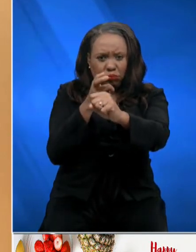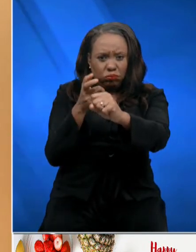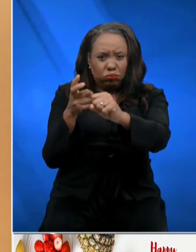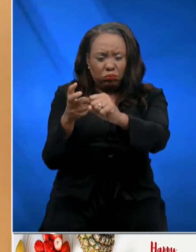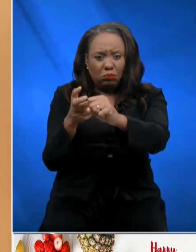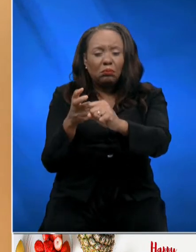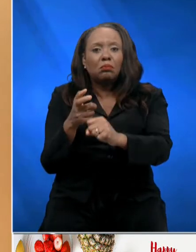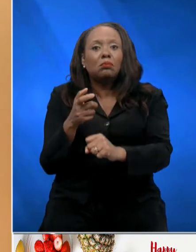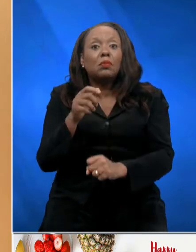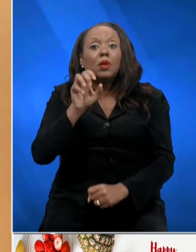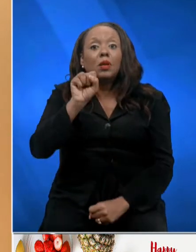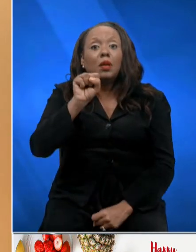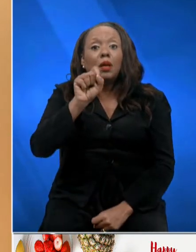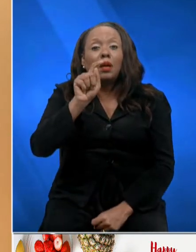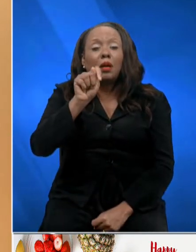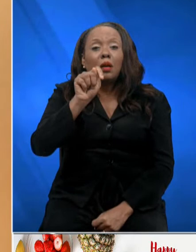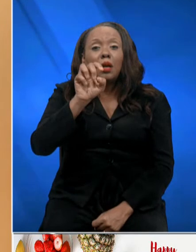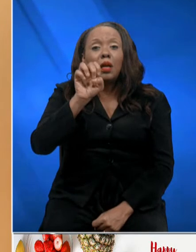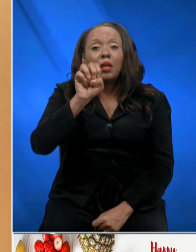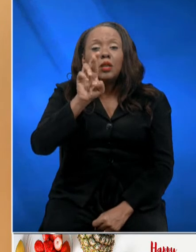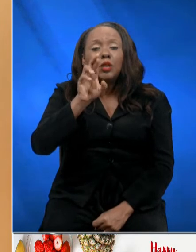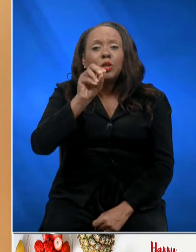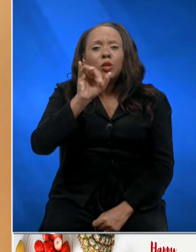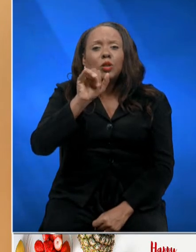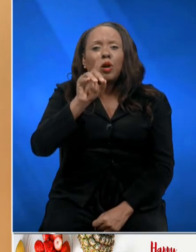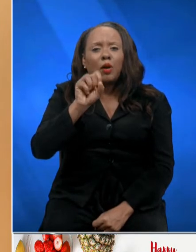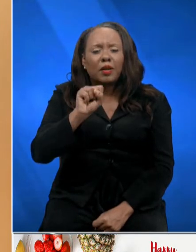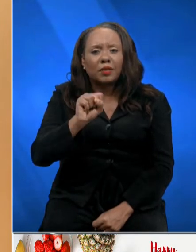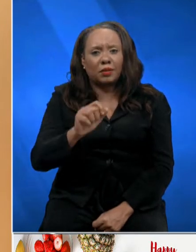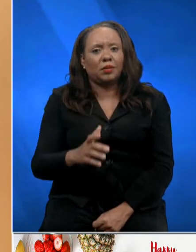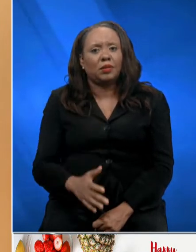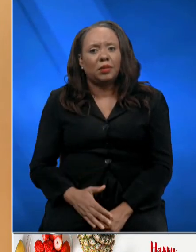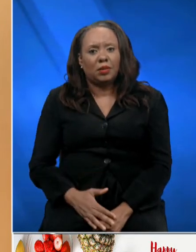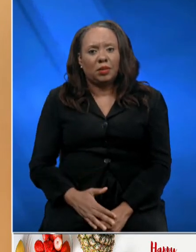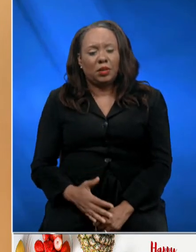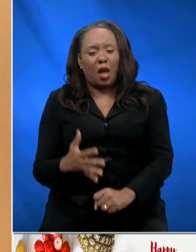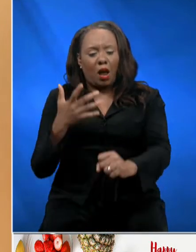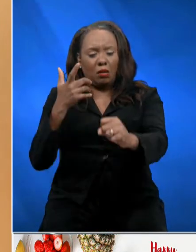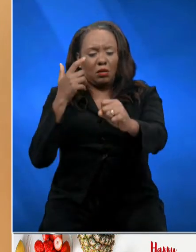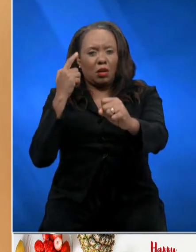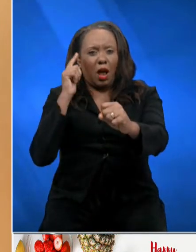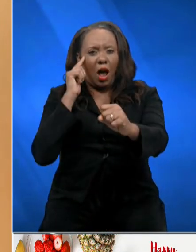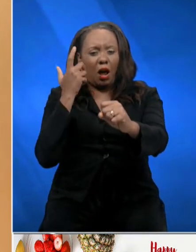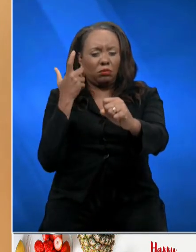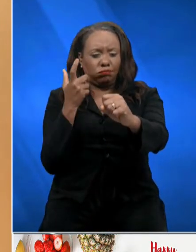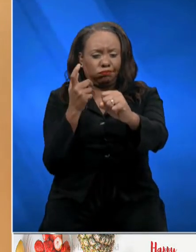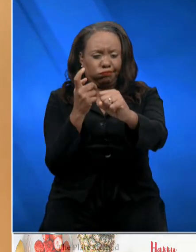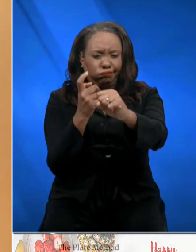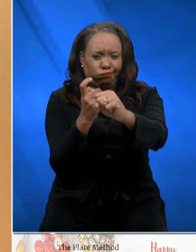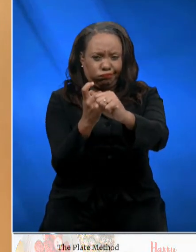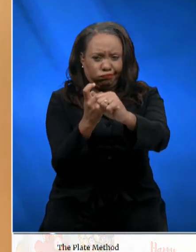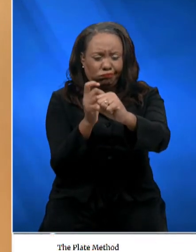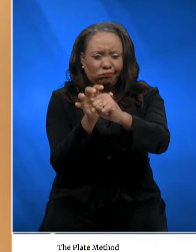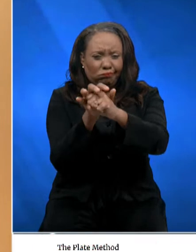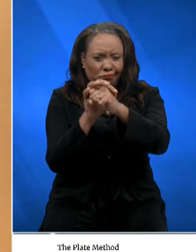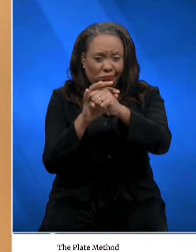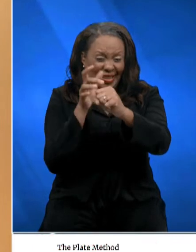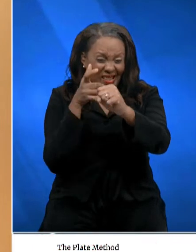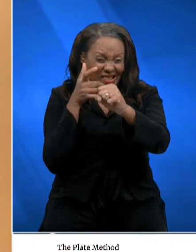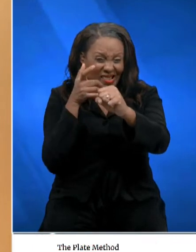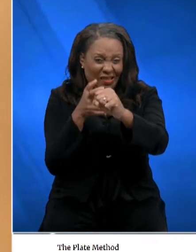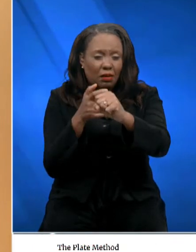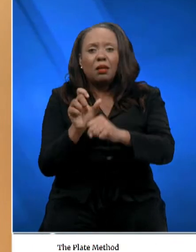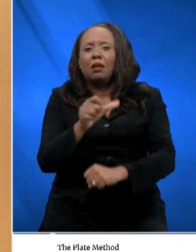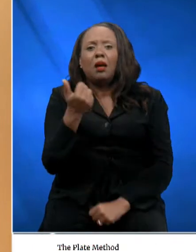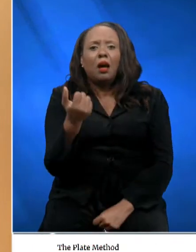steroid. That's one of the treatments that we have available to treat the leakage from the blood vessels. But there are other